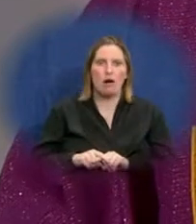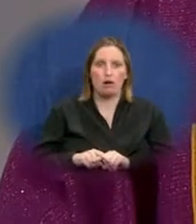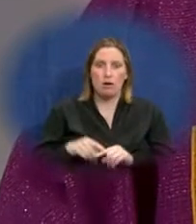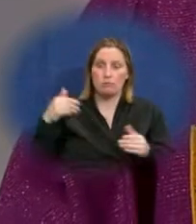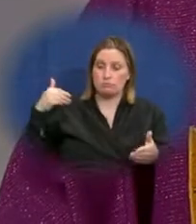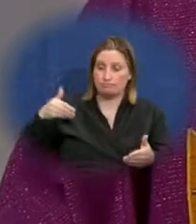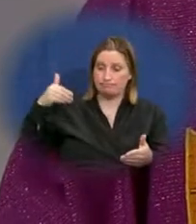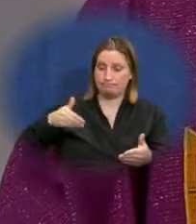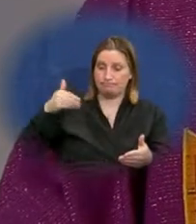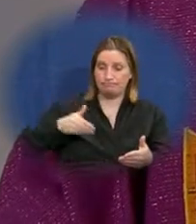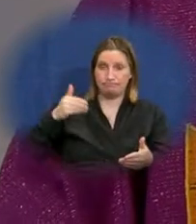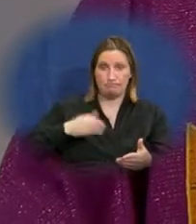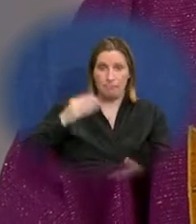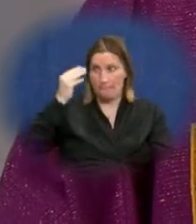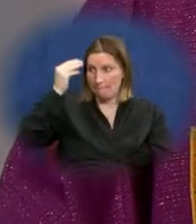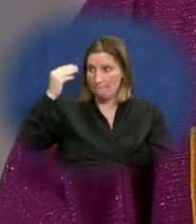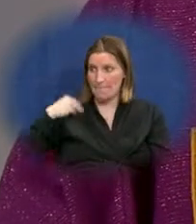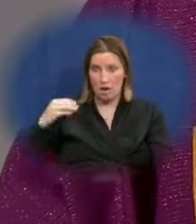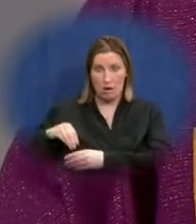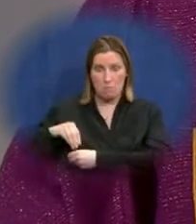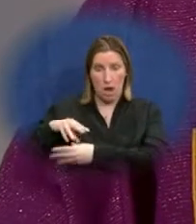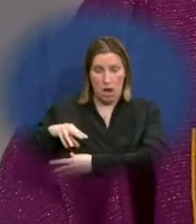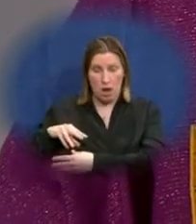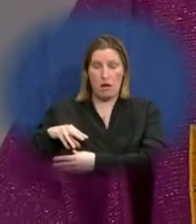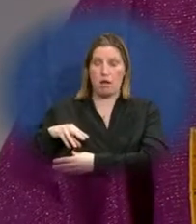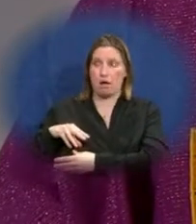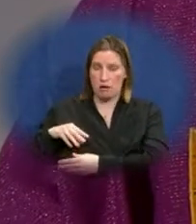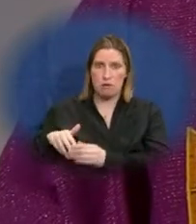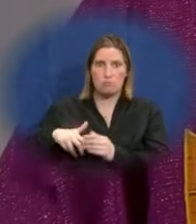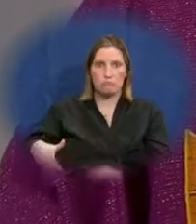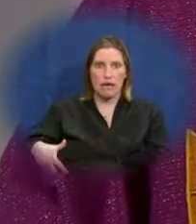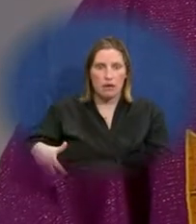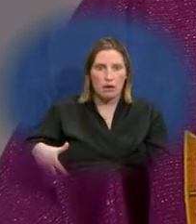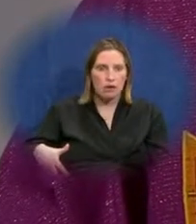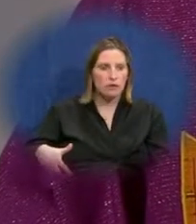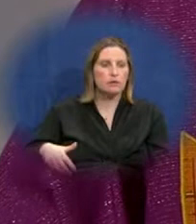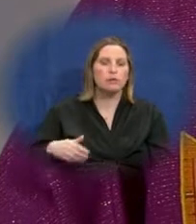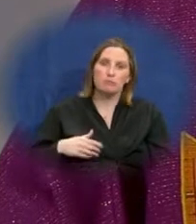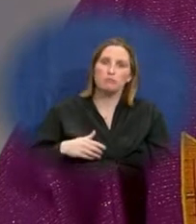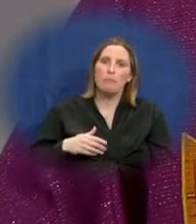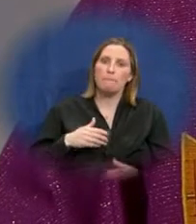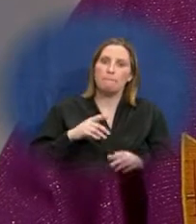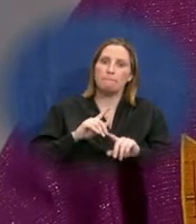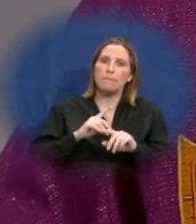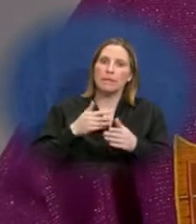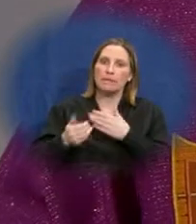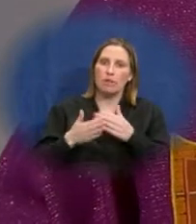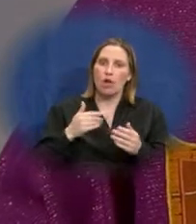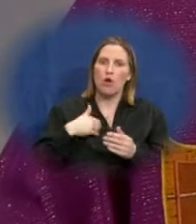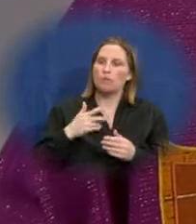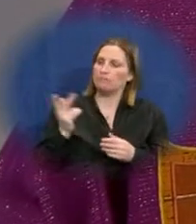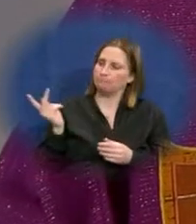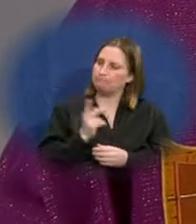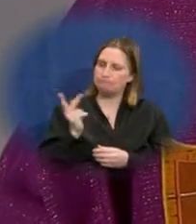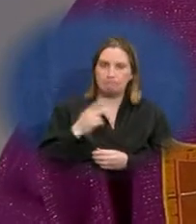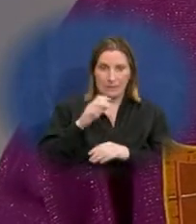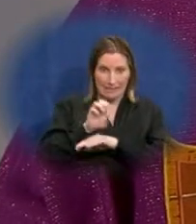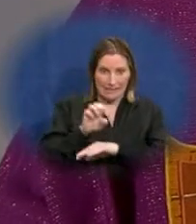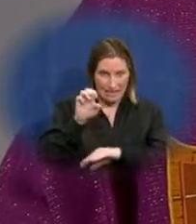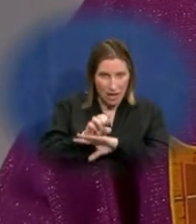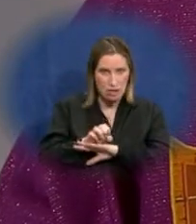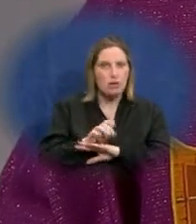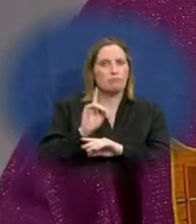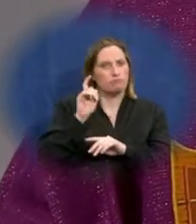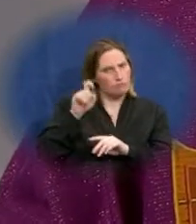that actual ceremony, that after a ceremony that yes, Joseph would take her into his home and they would live as husband and wife,